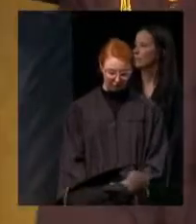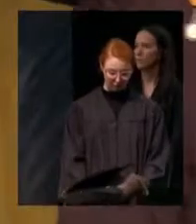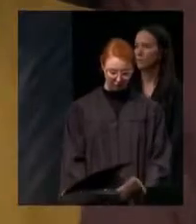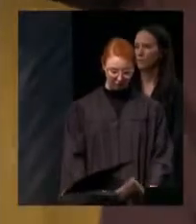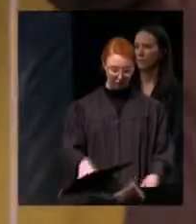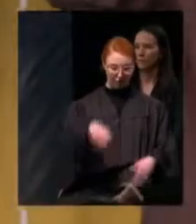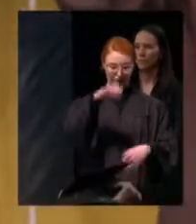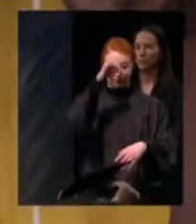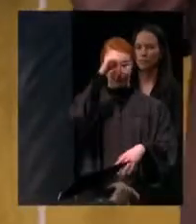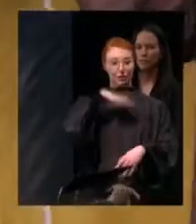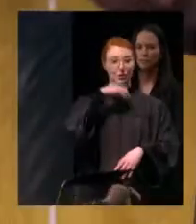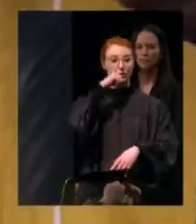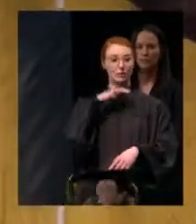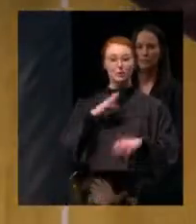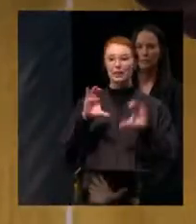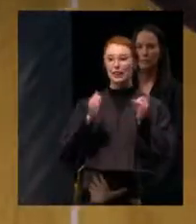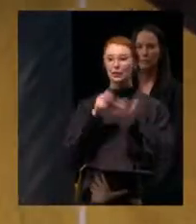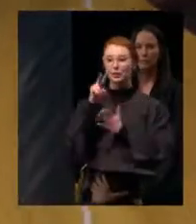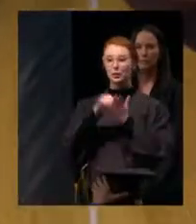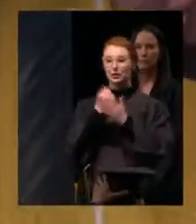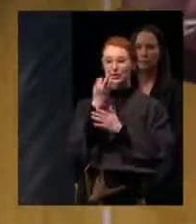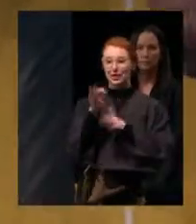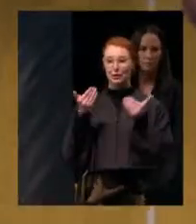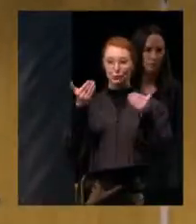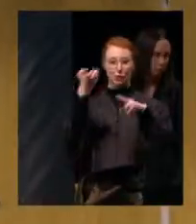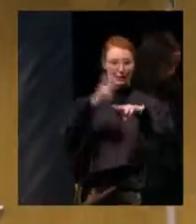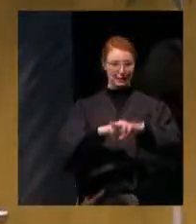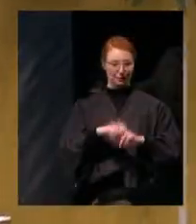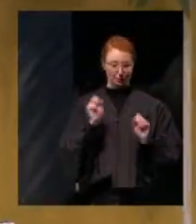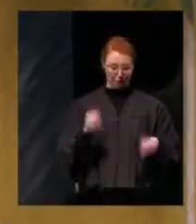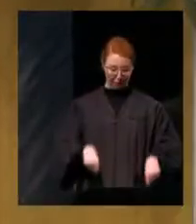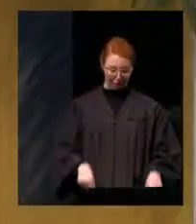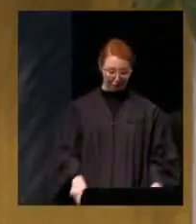Ladies and gentlemen, class of 2019, you may be seated.